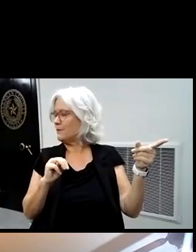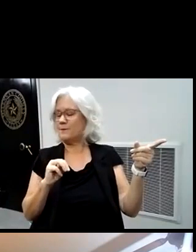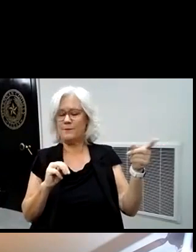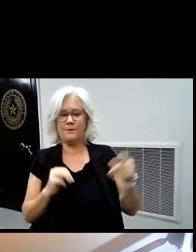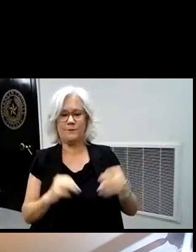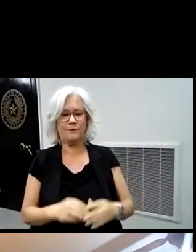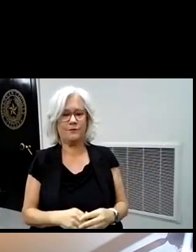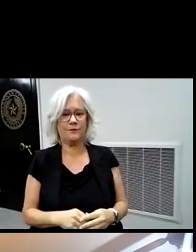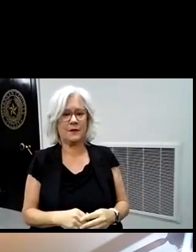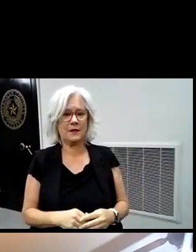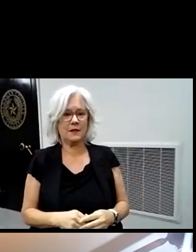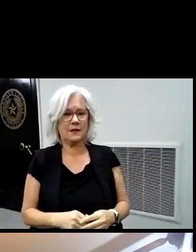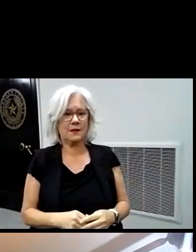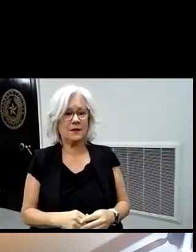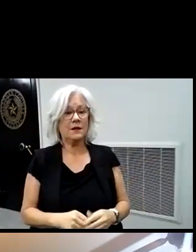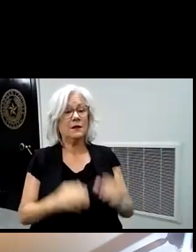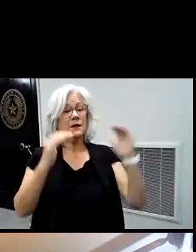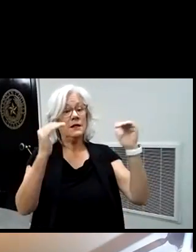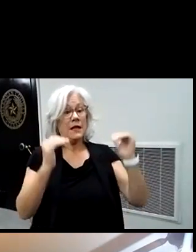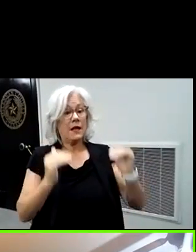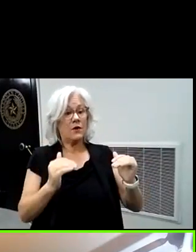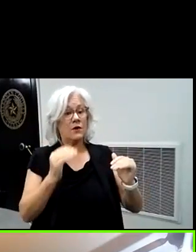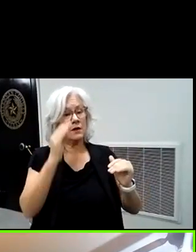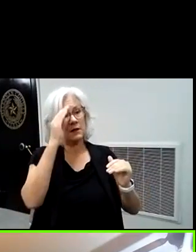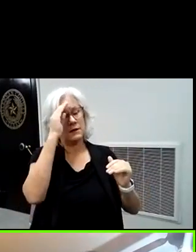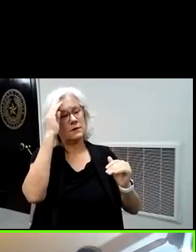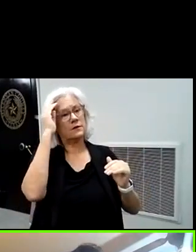Okay, on item